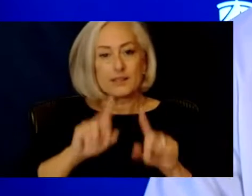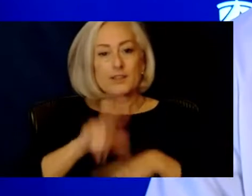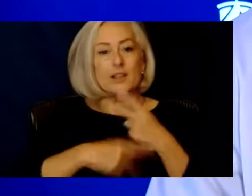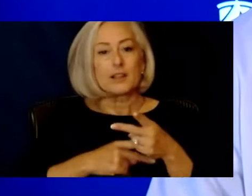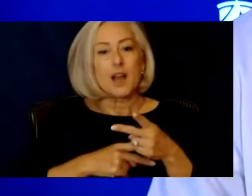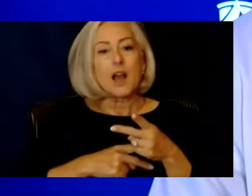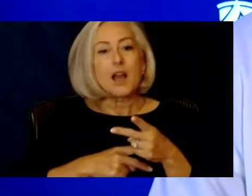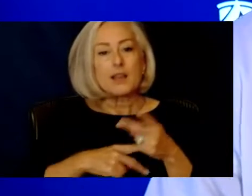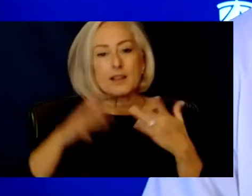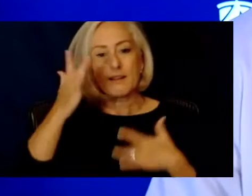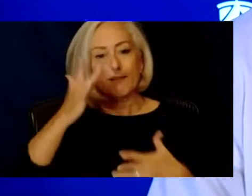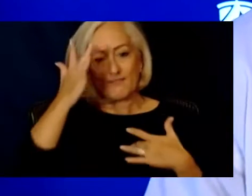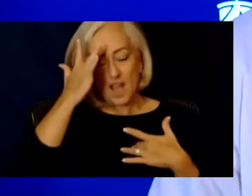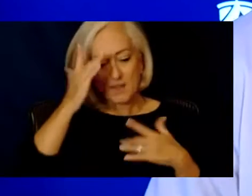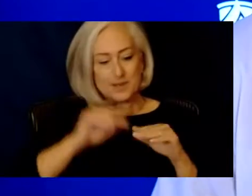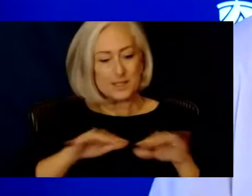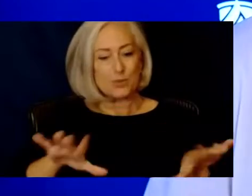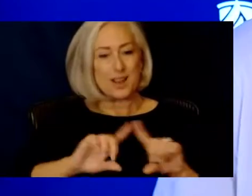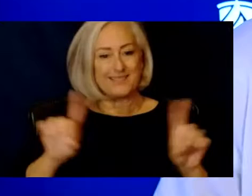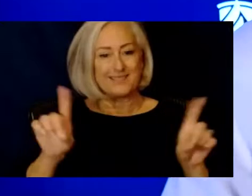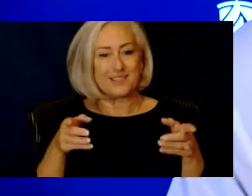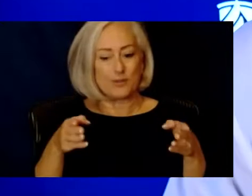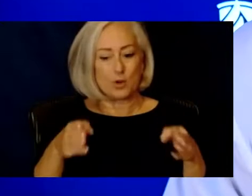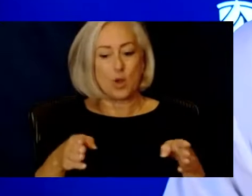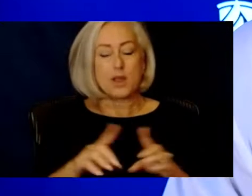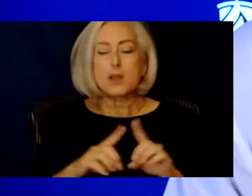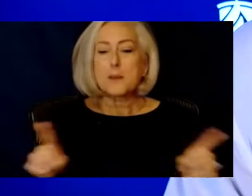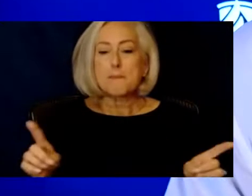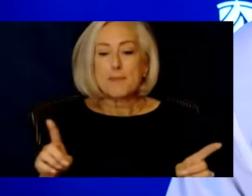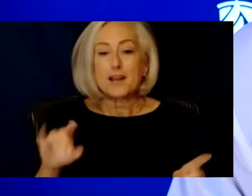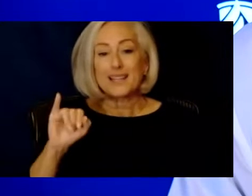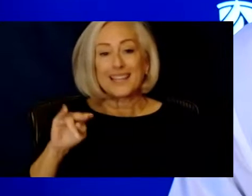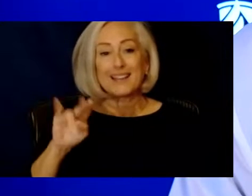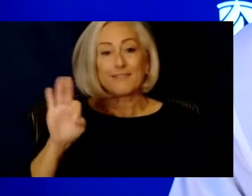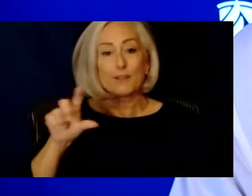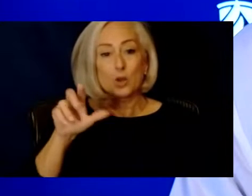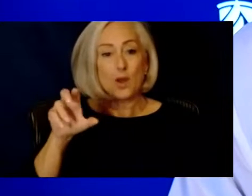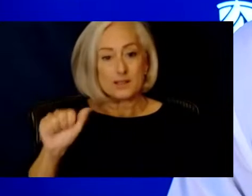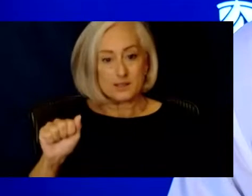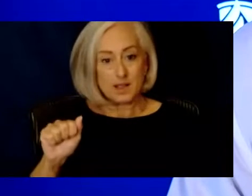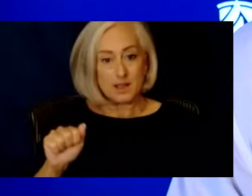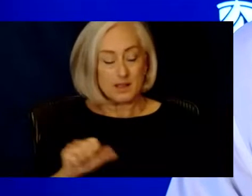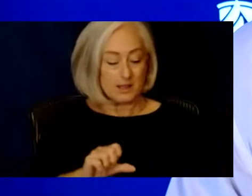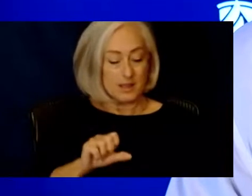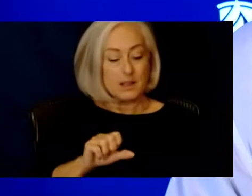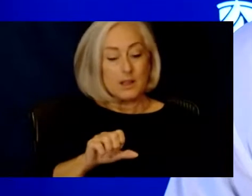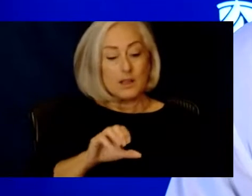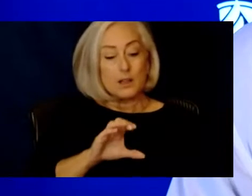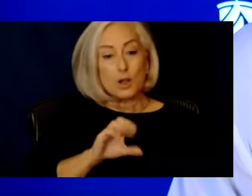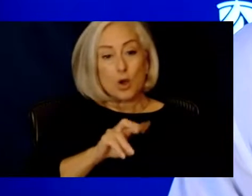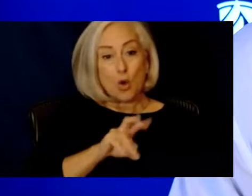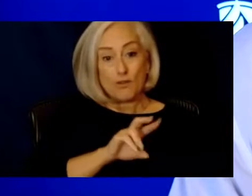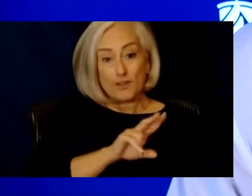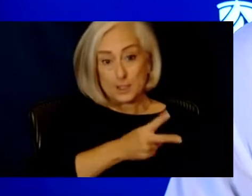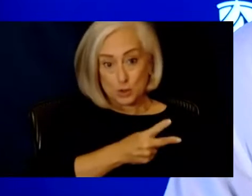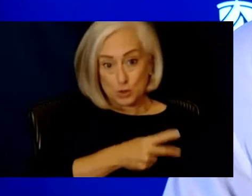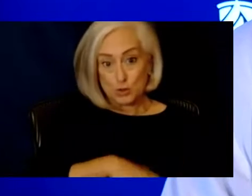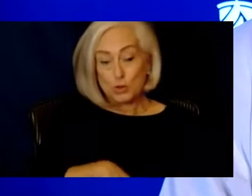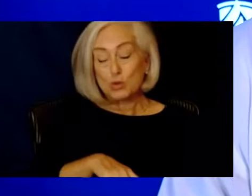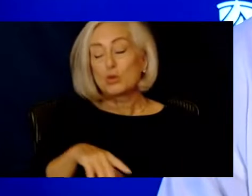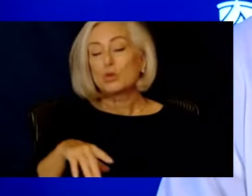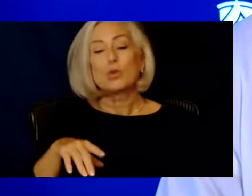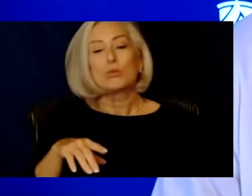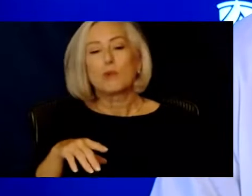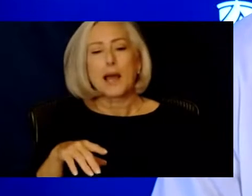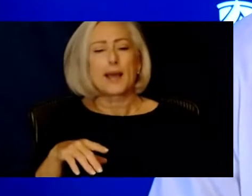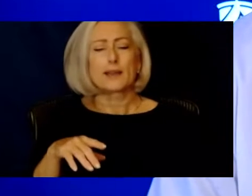thing we can talk about is influenza, even though SARS-CoV-2 and influenza virus are completely different. But I think to your point, Steve, yeah,